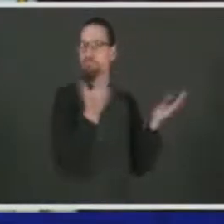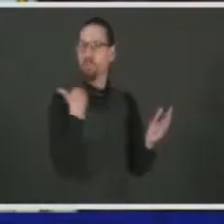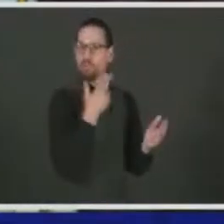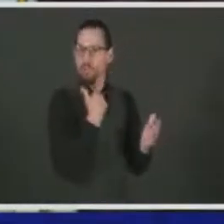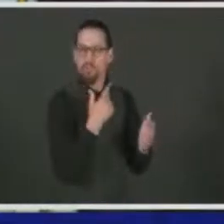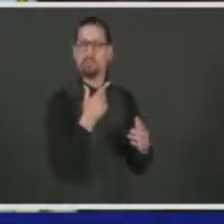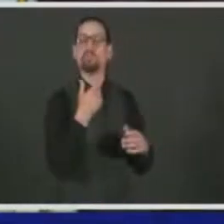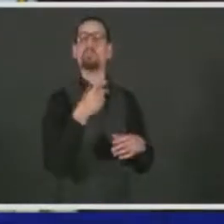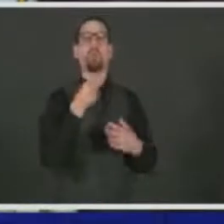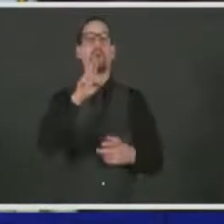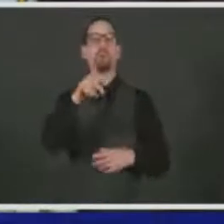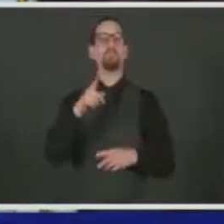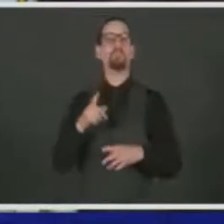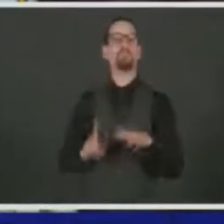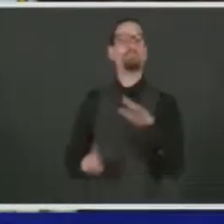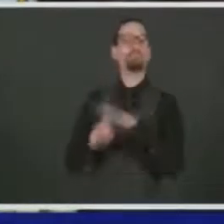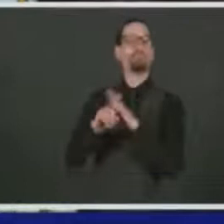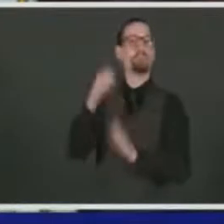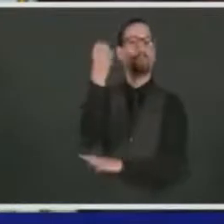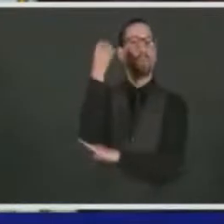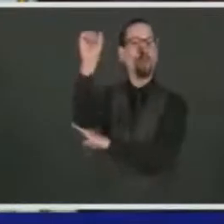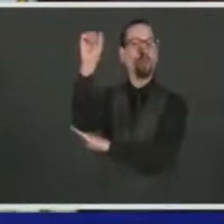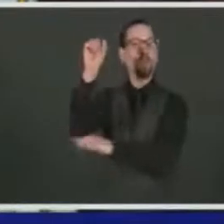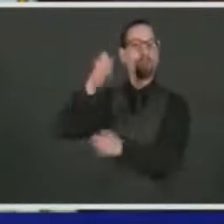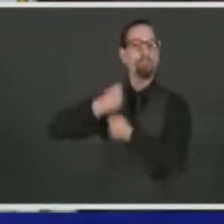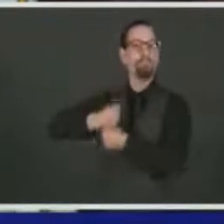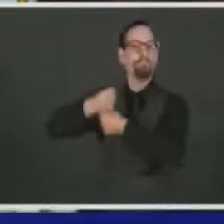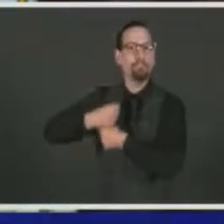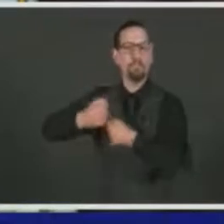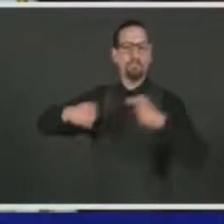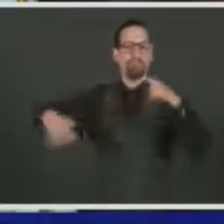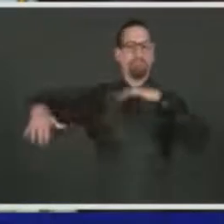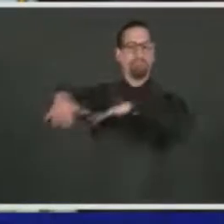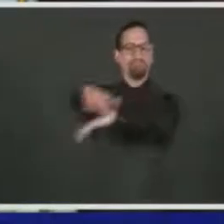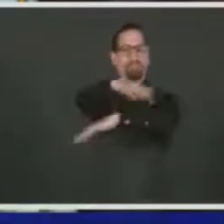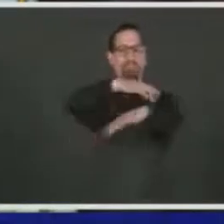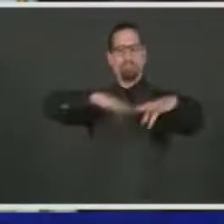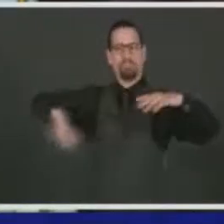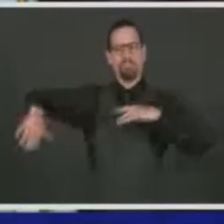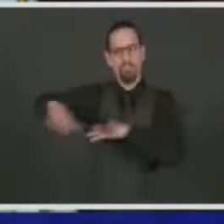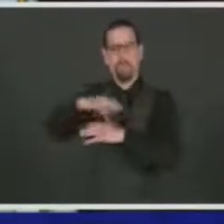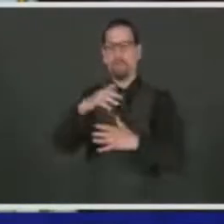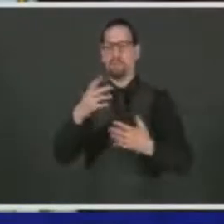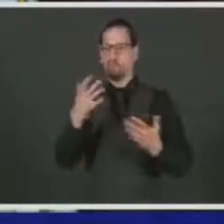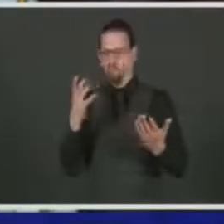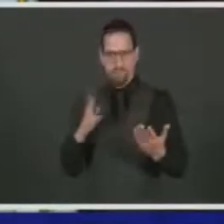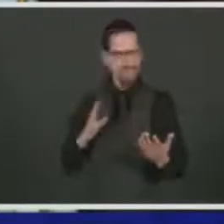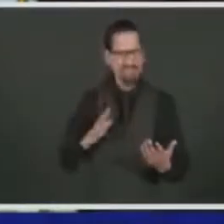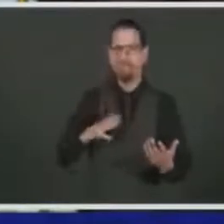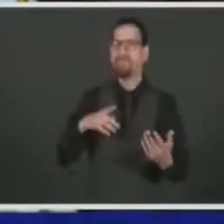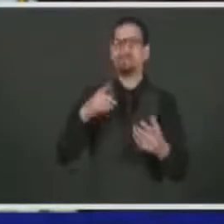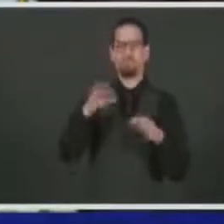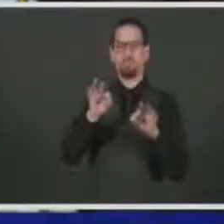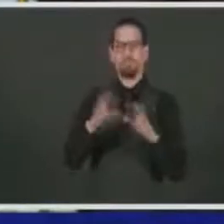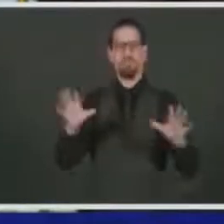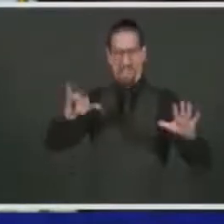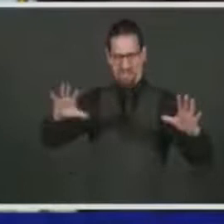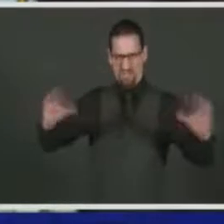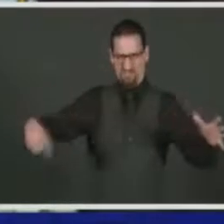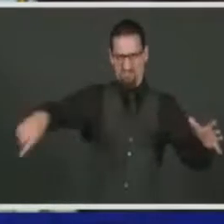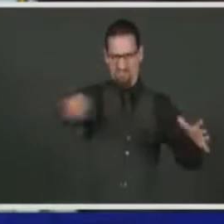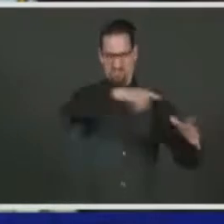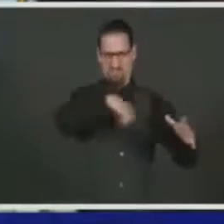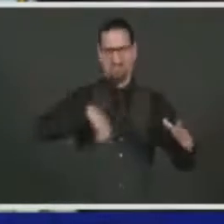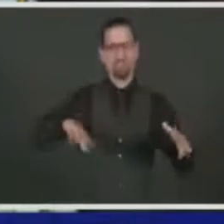protest or big group gathering or any kind of demonstration where there's a lot of people that you were near and you stayed for a